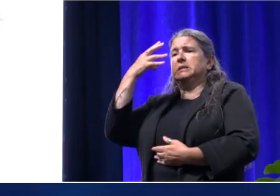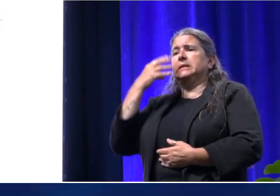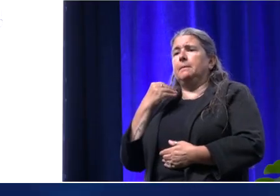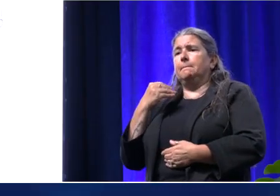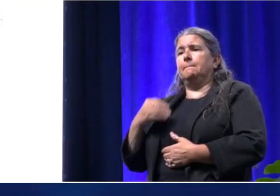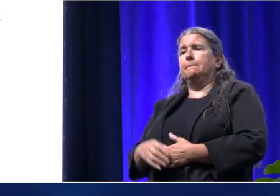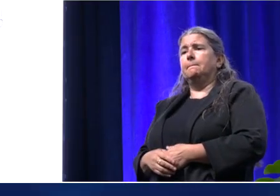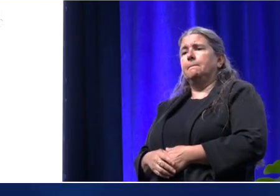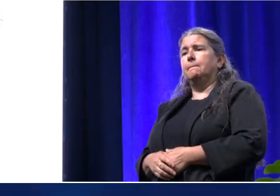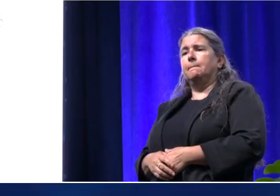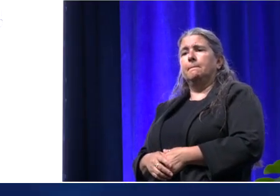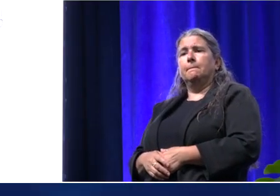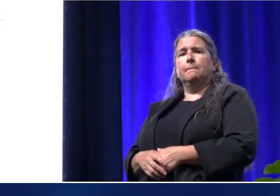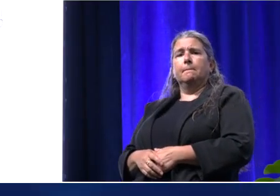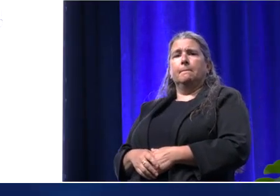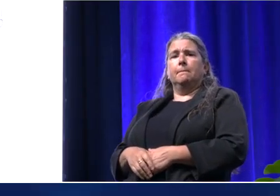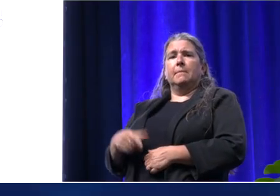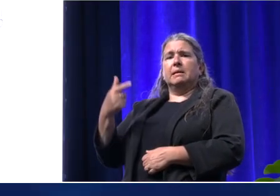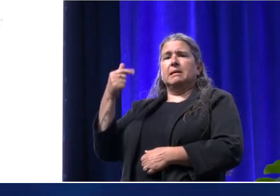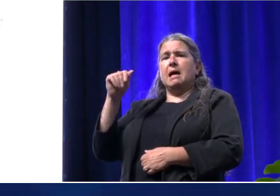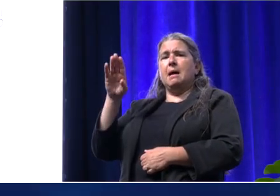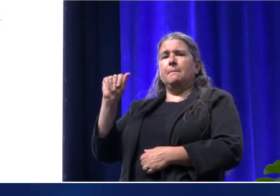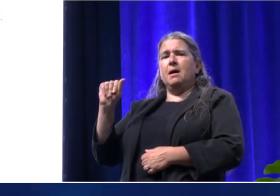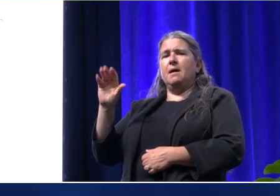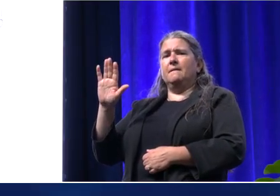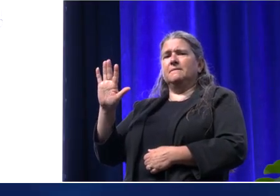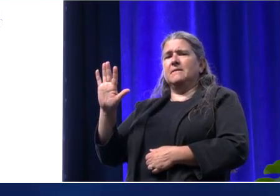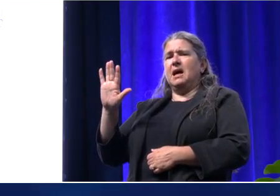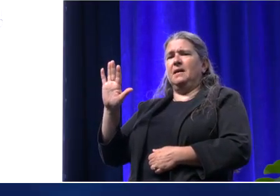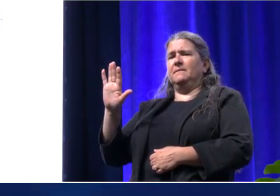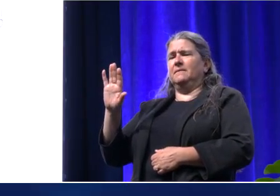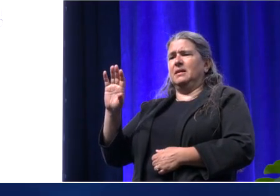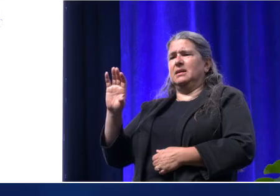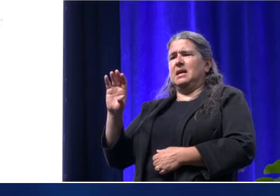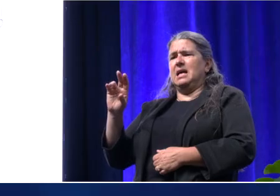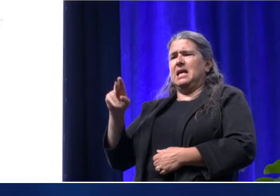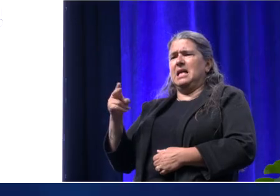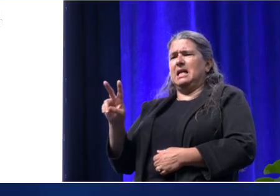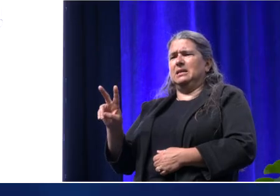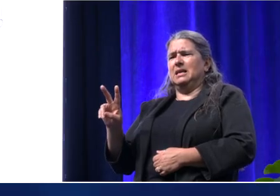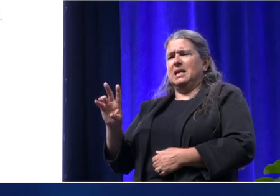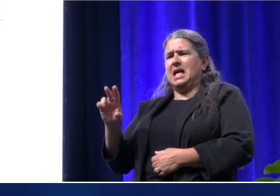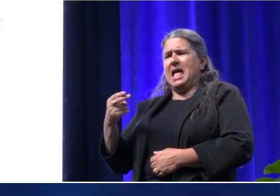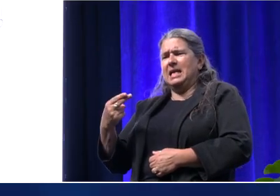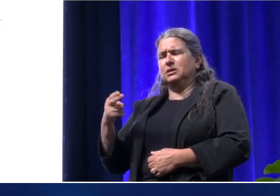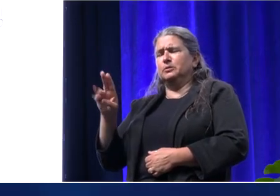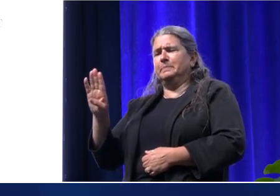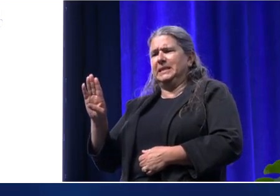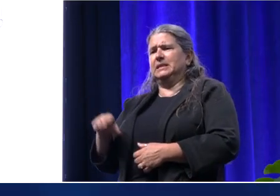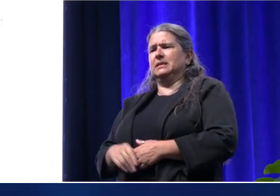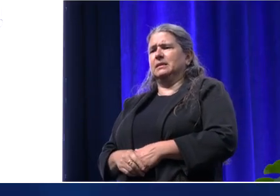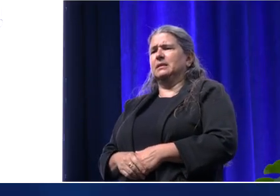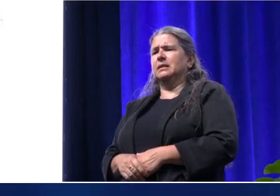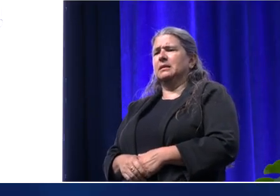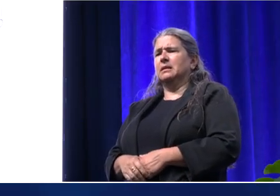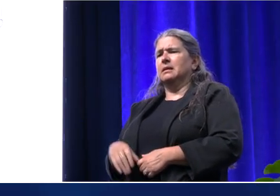the only molecule I will show you or slide with molecules because I can't make sense of them sometimes. But what I do want you to see is this is the